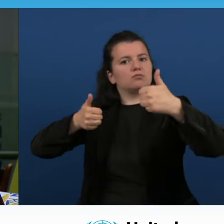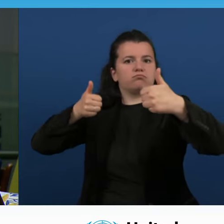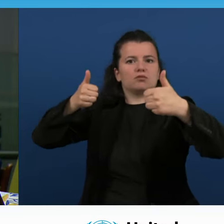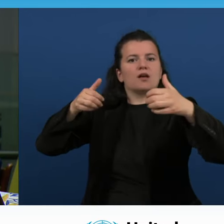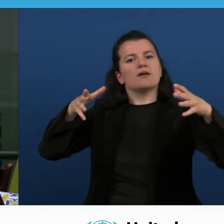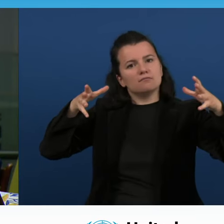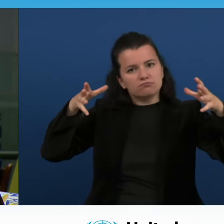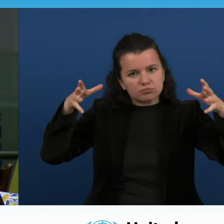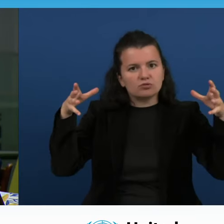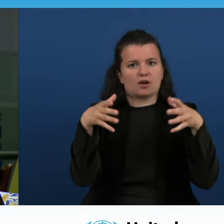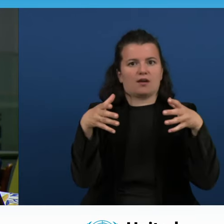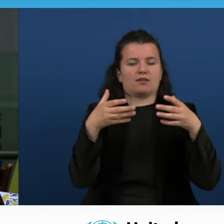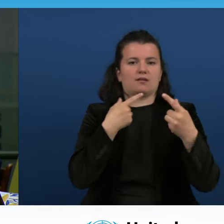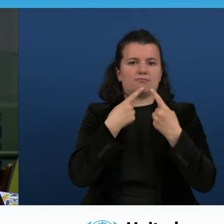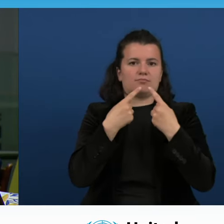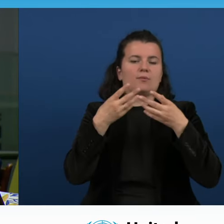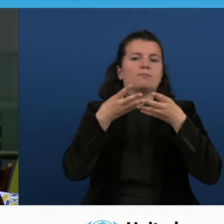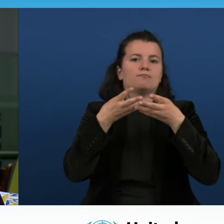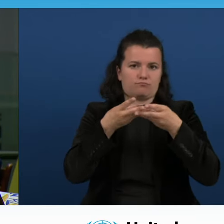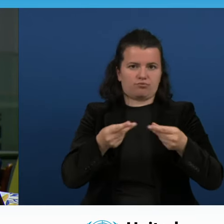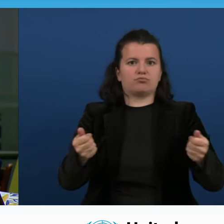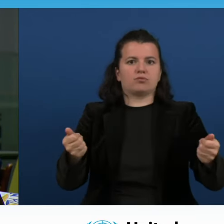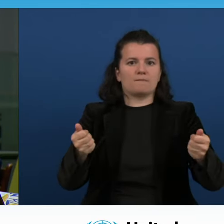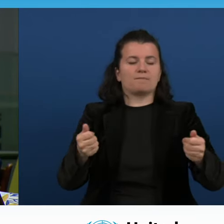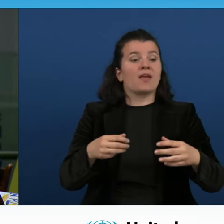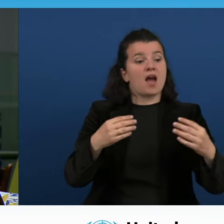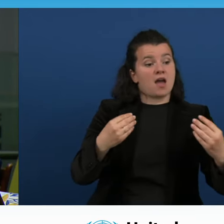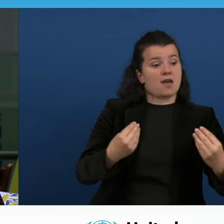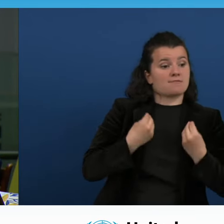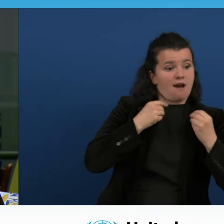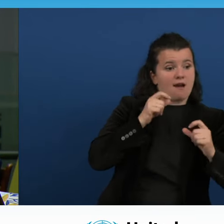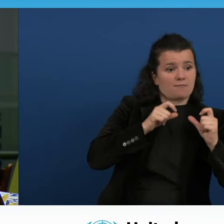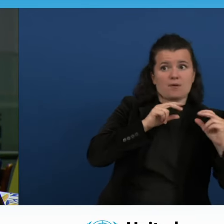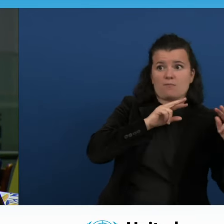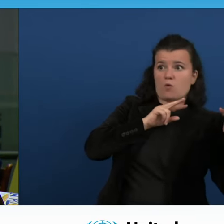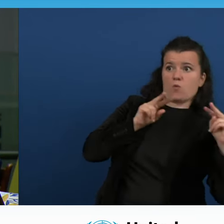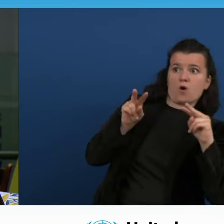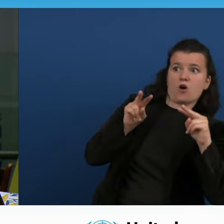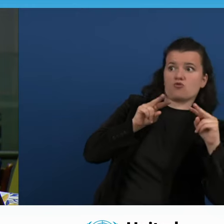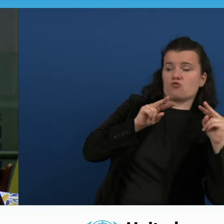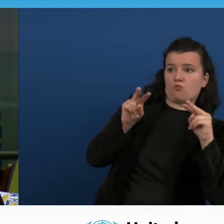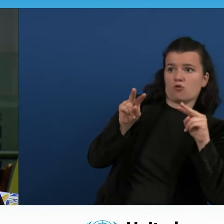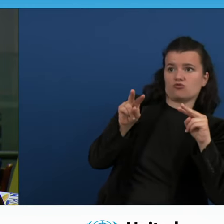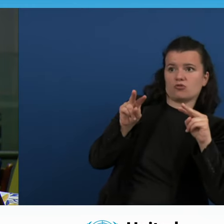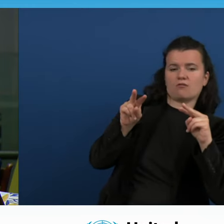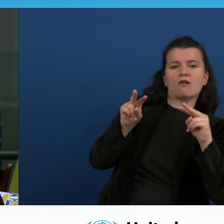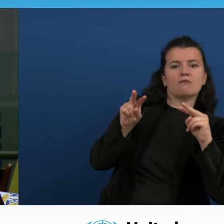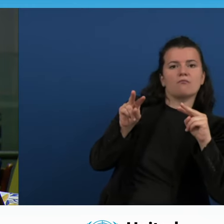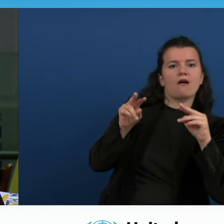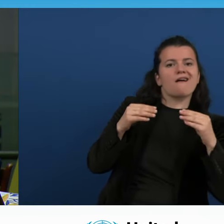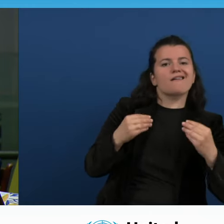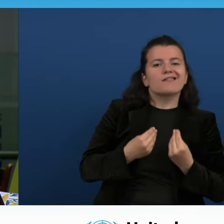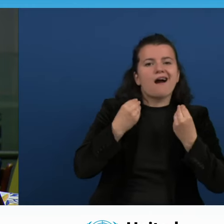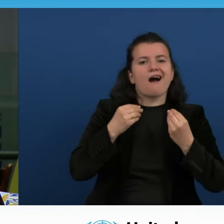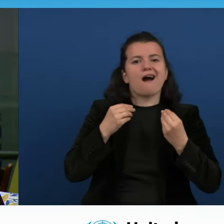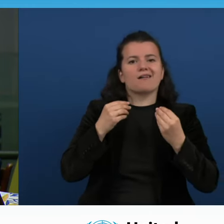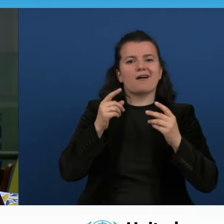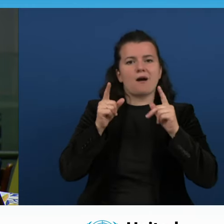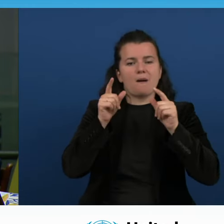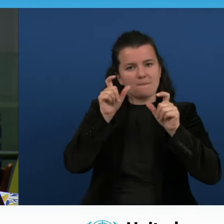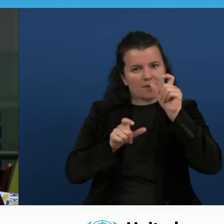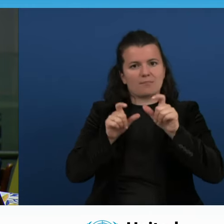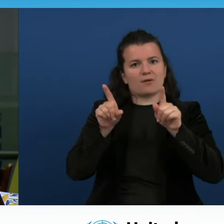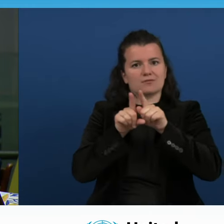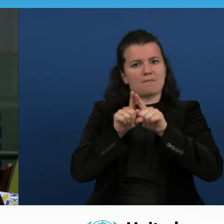people are definitely the ones that need to take the lead to transform this scenario. So I'm